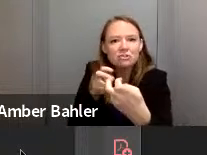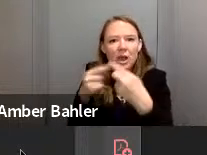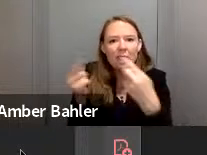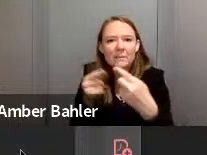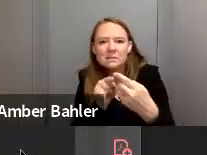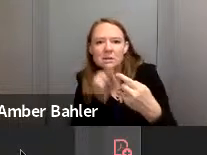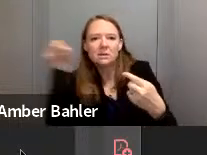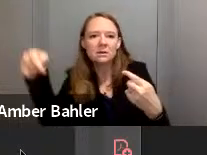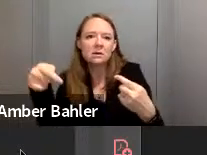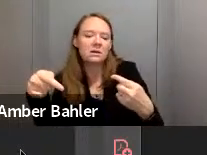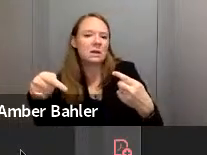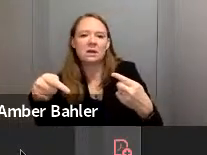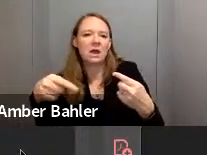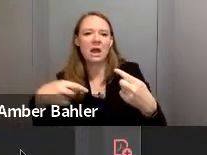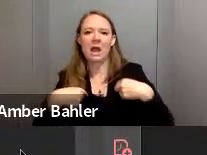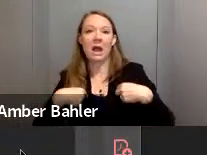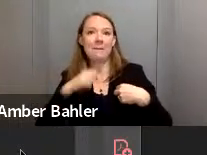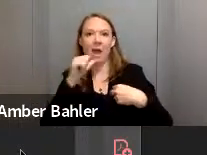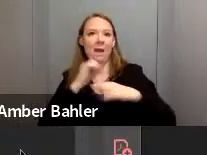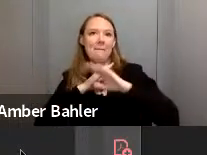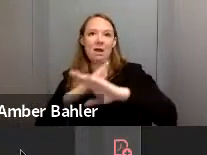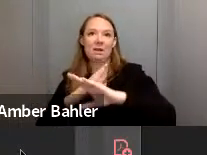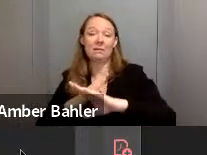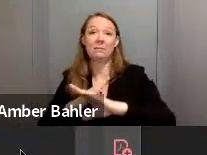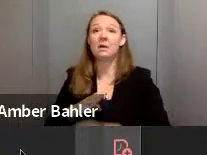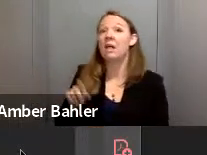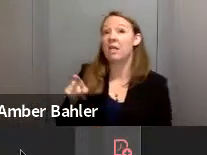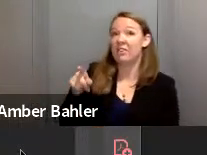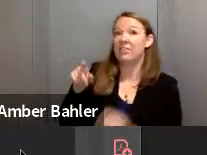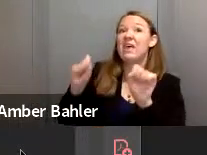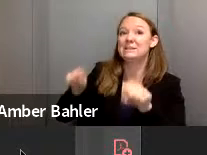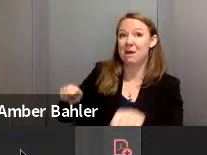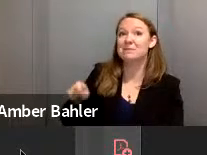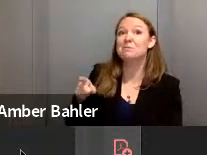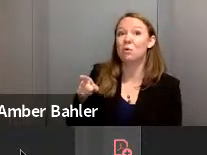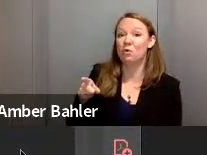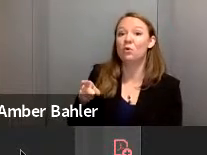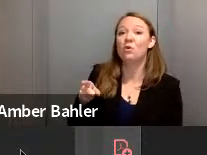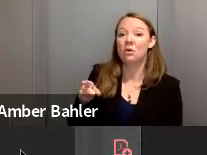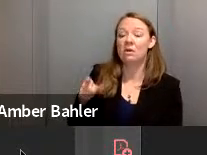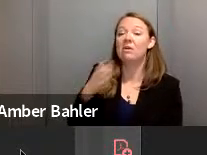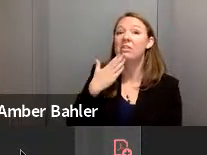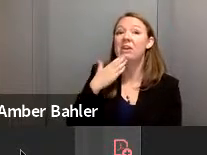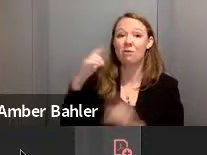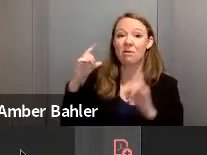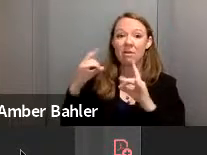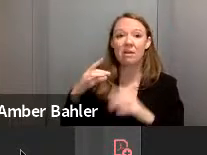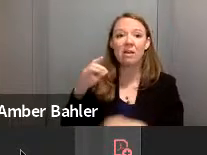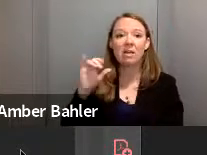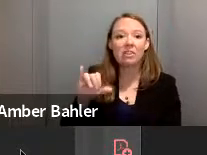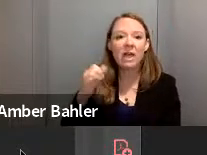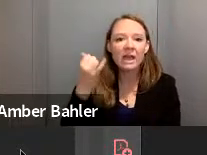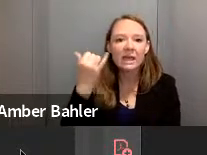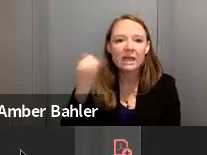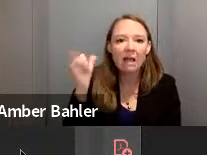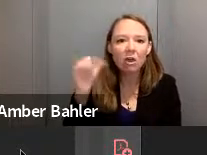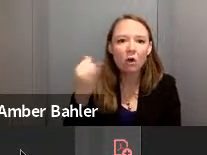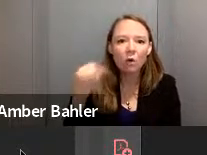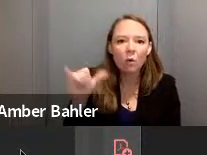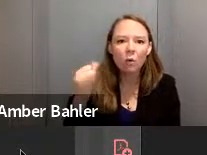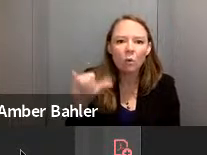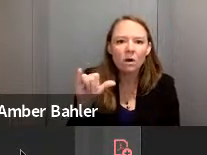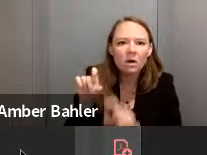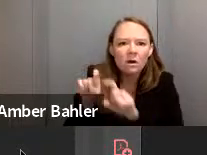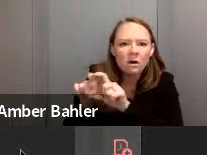obstacle. That is certainly a possibility, and I really appreciate that. That TVM that you see there with the yellow won't be there.